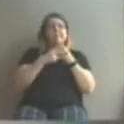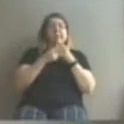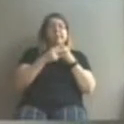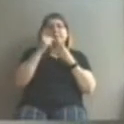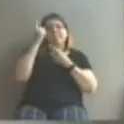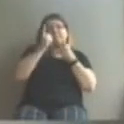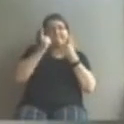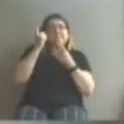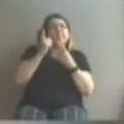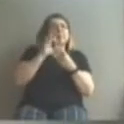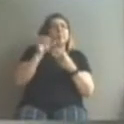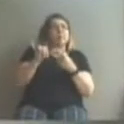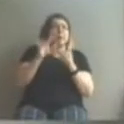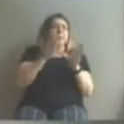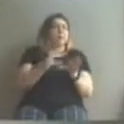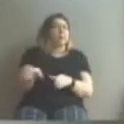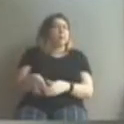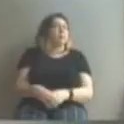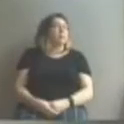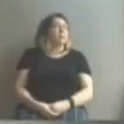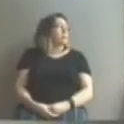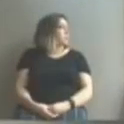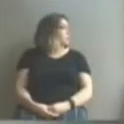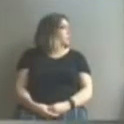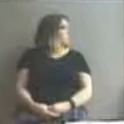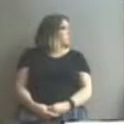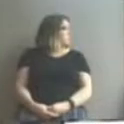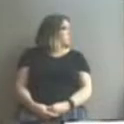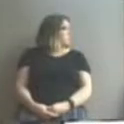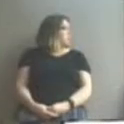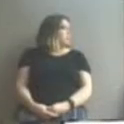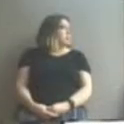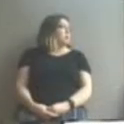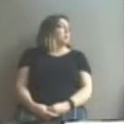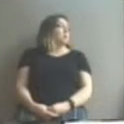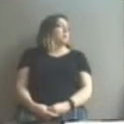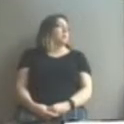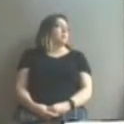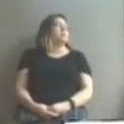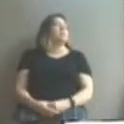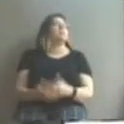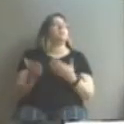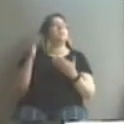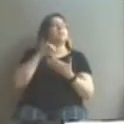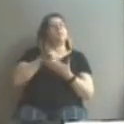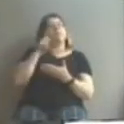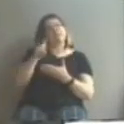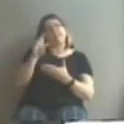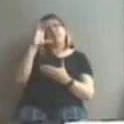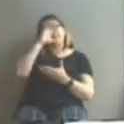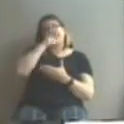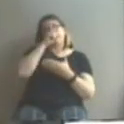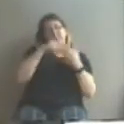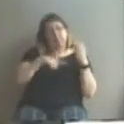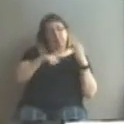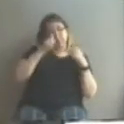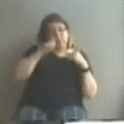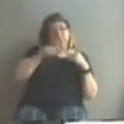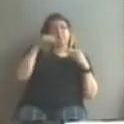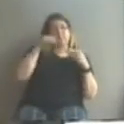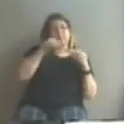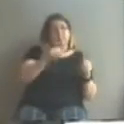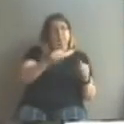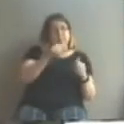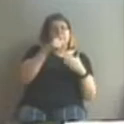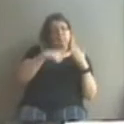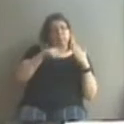this centralization plan? Again, Dr. Kolb, you have to take the assumption of what should have been spent. Right. What schools